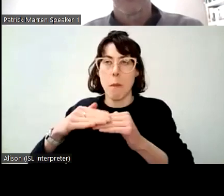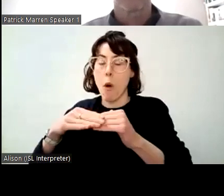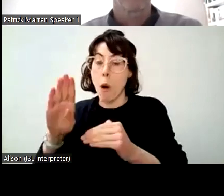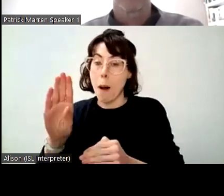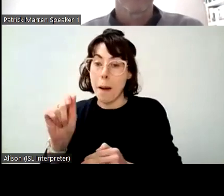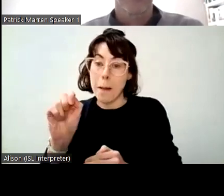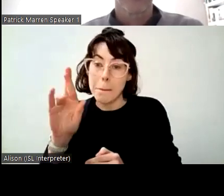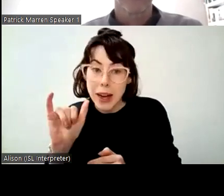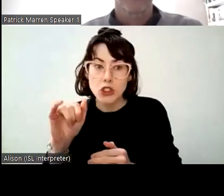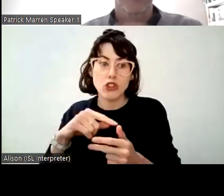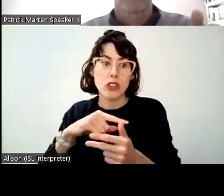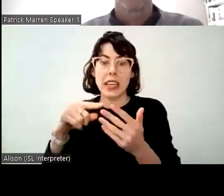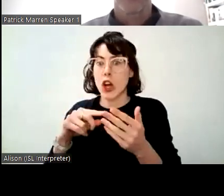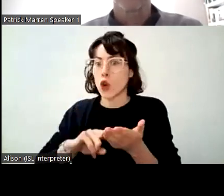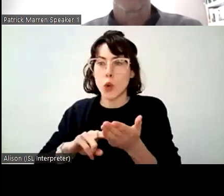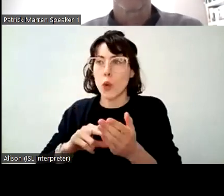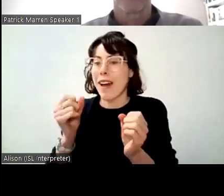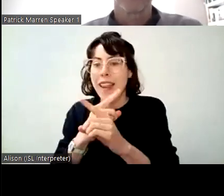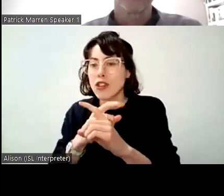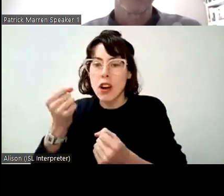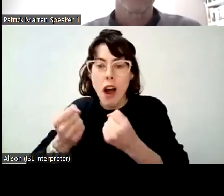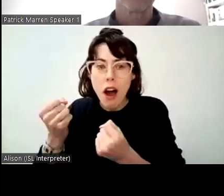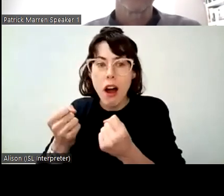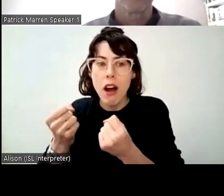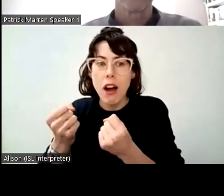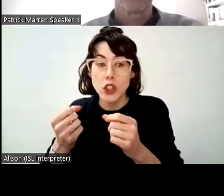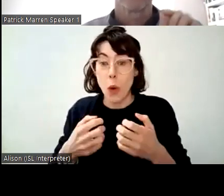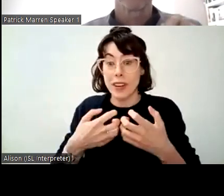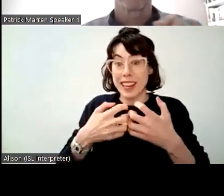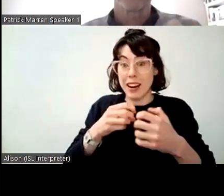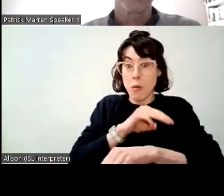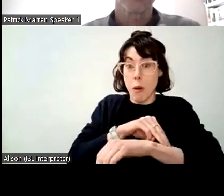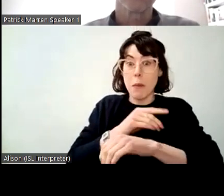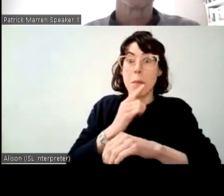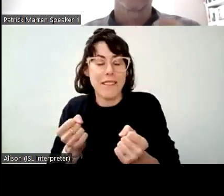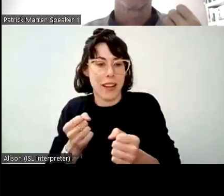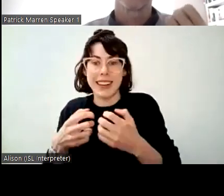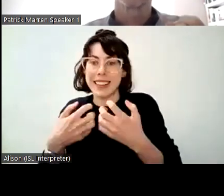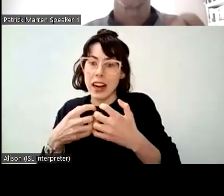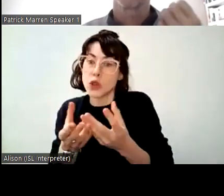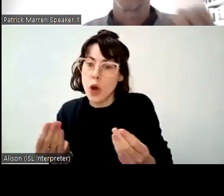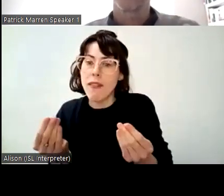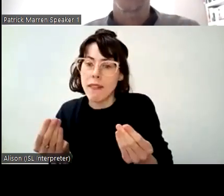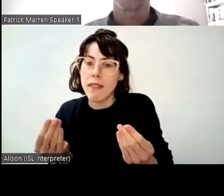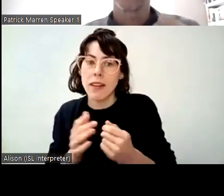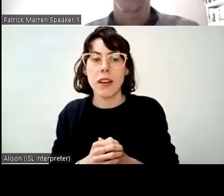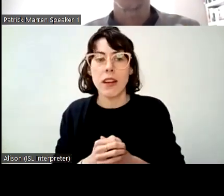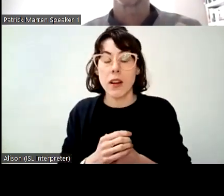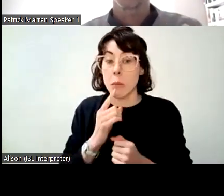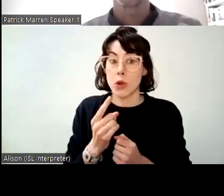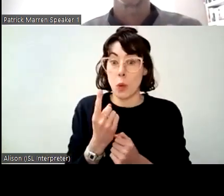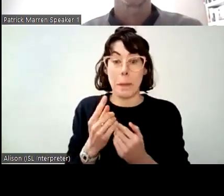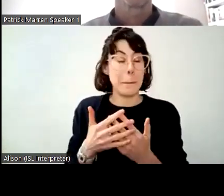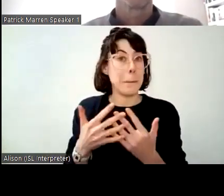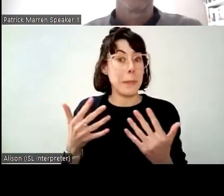carrier, electric vehicles, etc. So the technical responses are possible there. But the big challenge are around kind of the politics and the